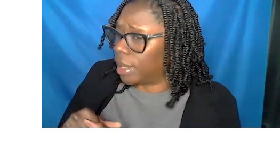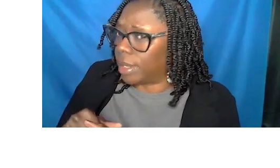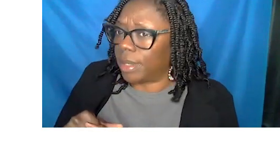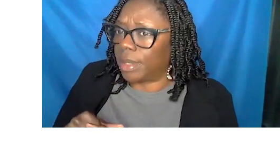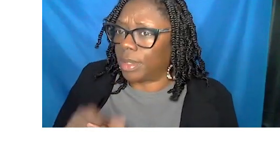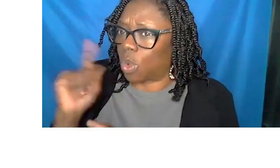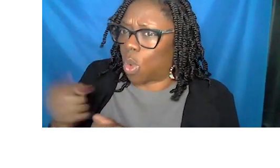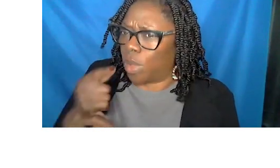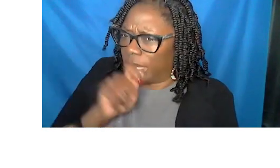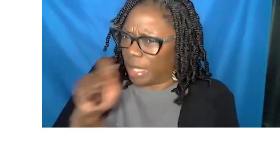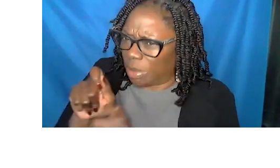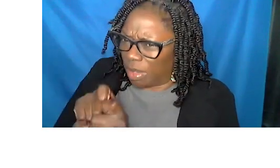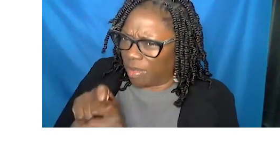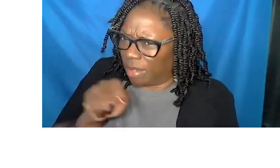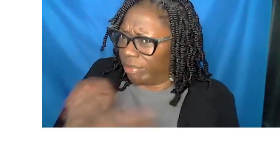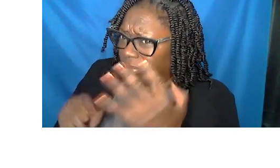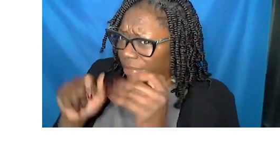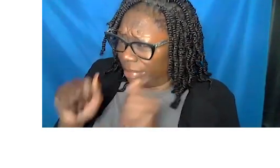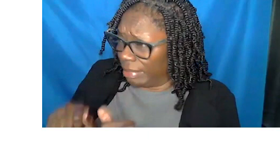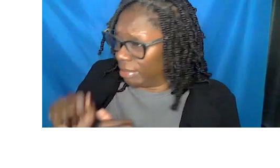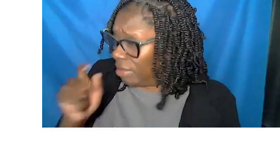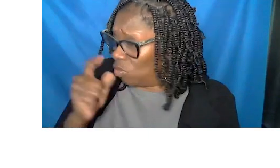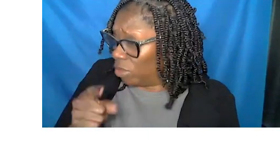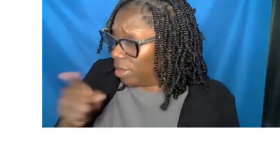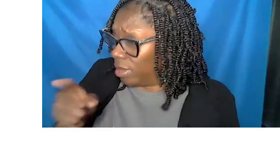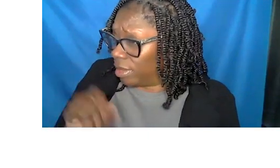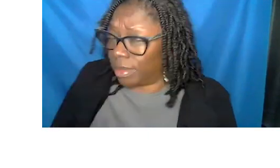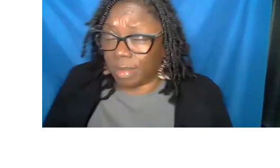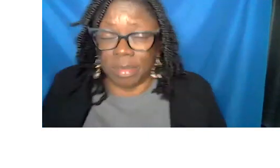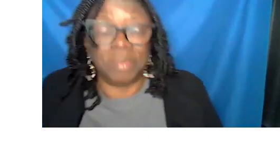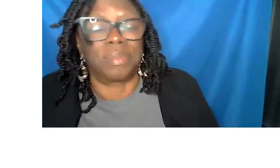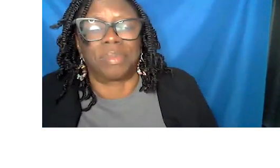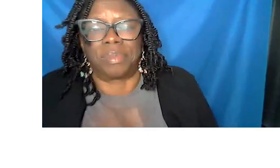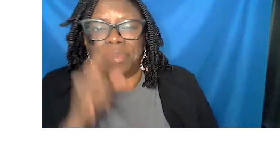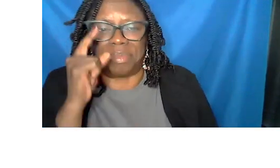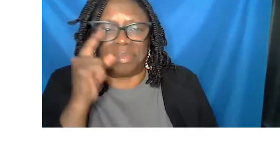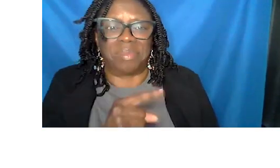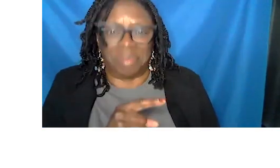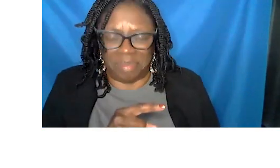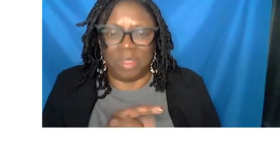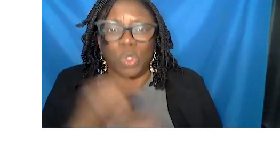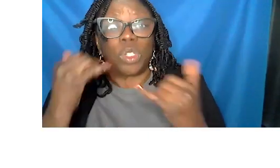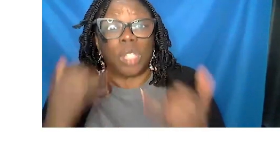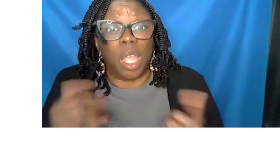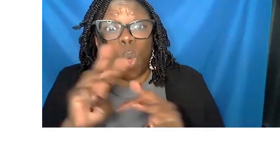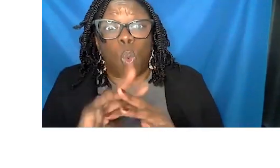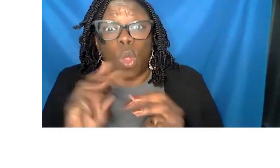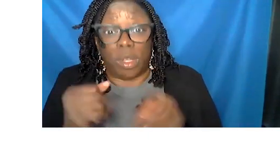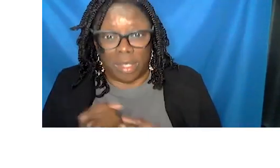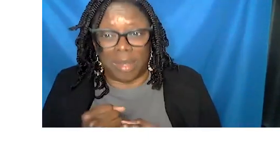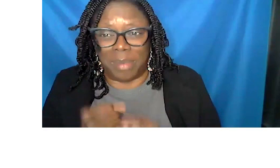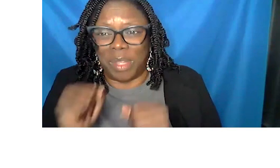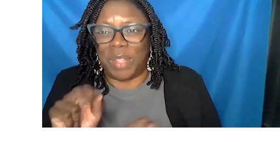only consider the answers of ethicists or something like that. Yep, exactly. And so we're actually going to have some time in today's workshop for you to actually